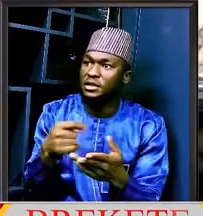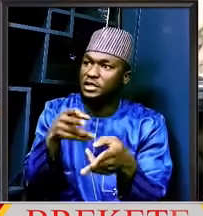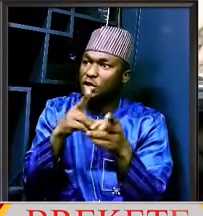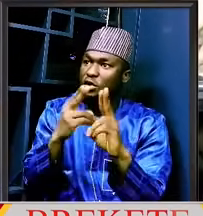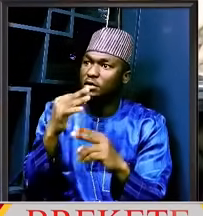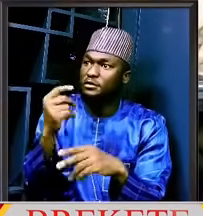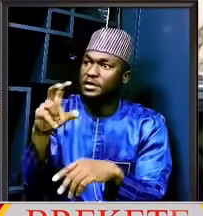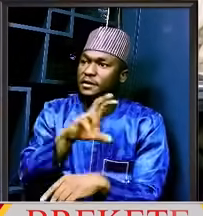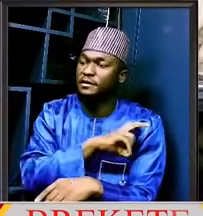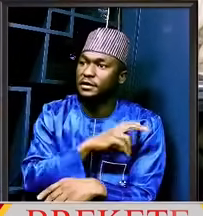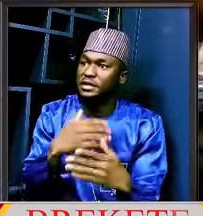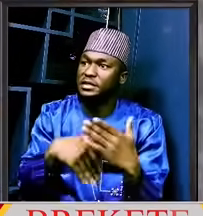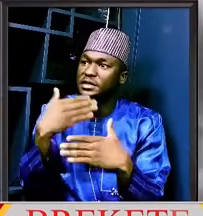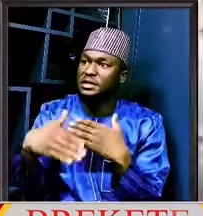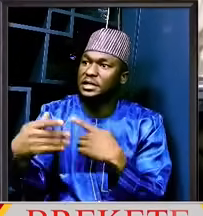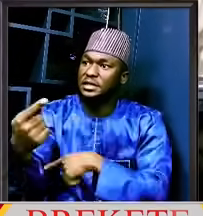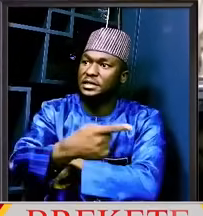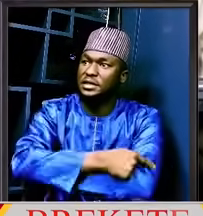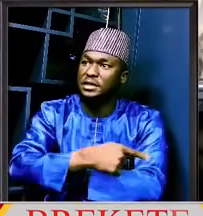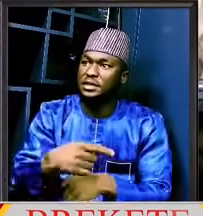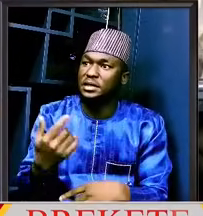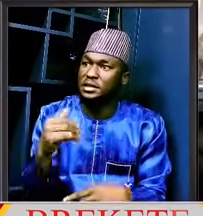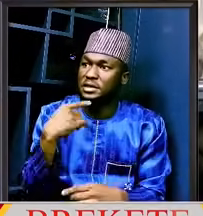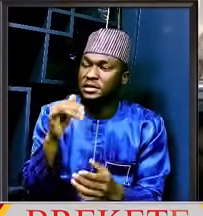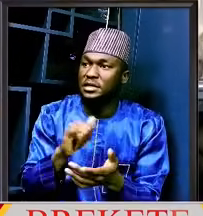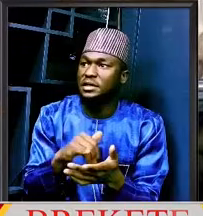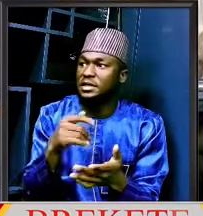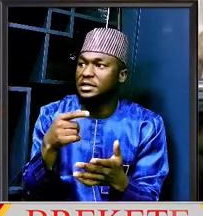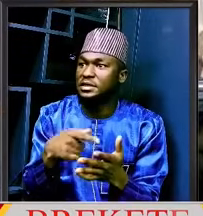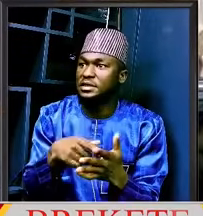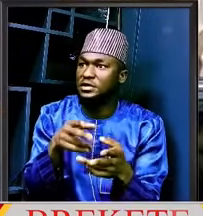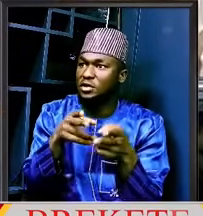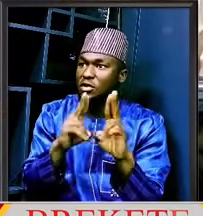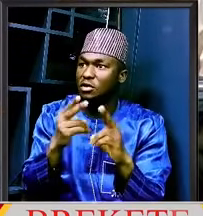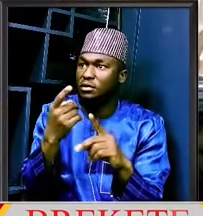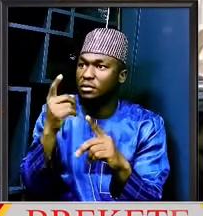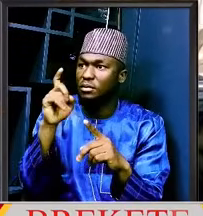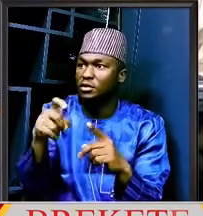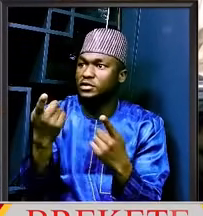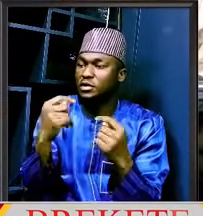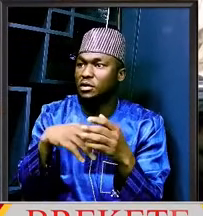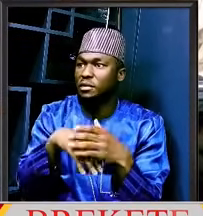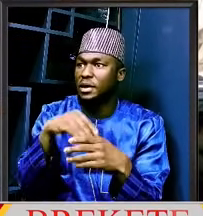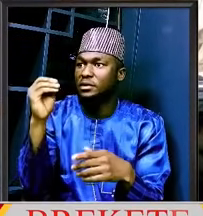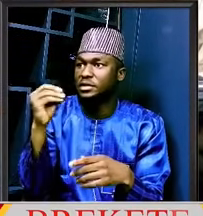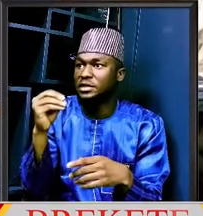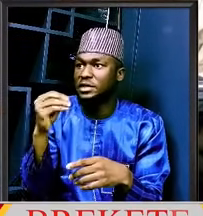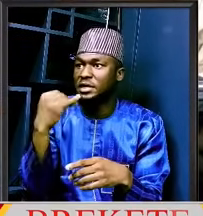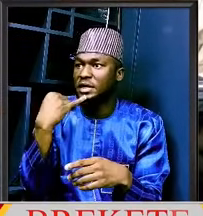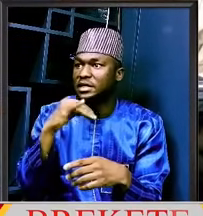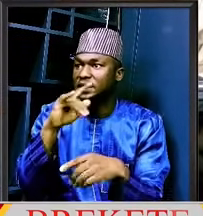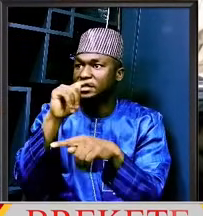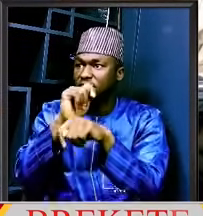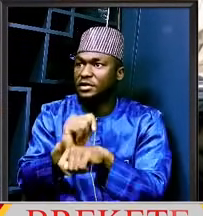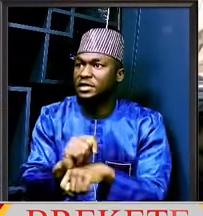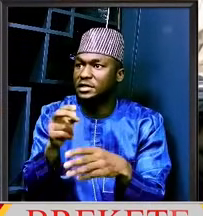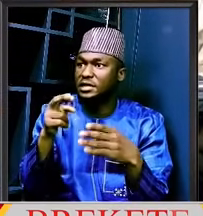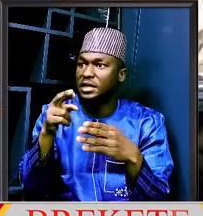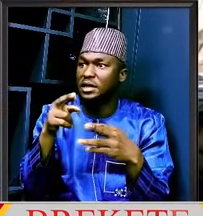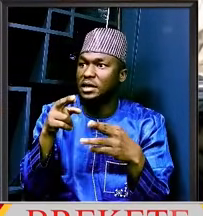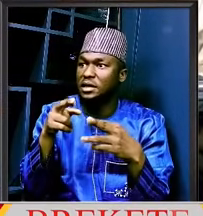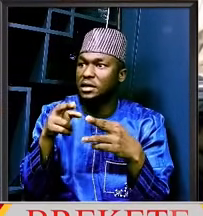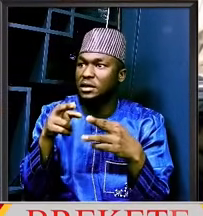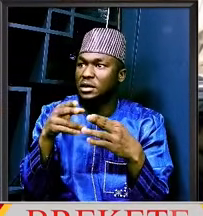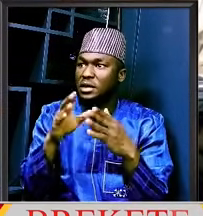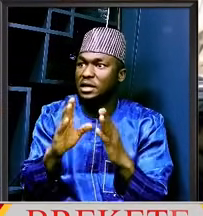police. So the next day, they said that gun must come out. Do you know that it was a traditional ruler in